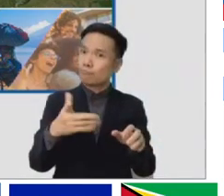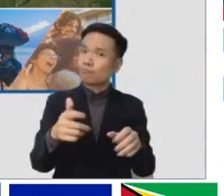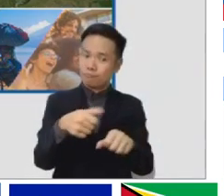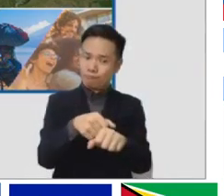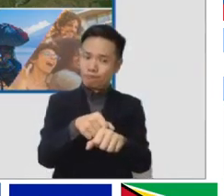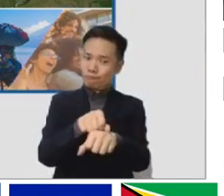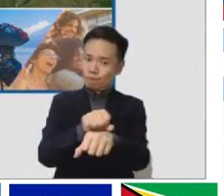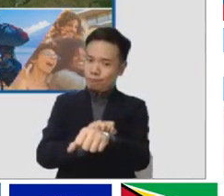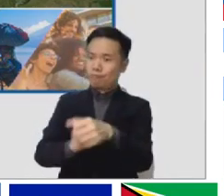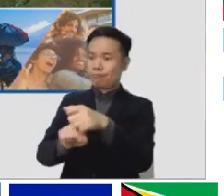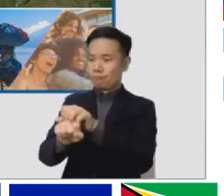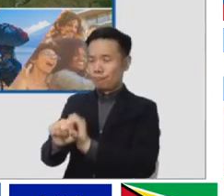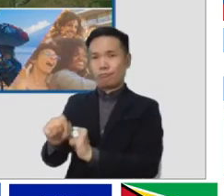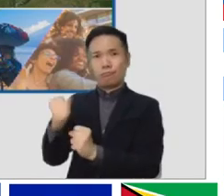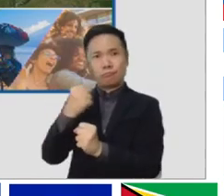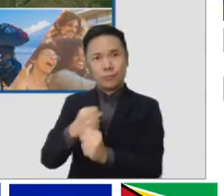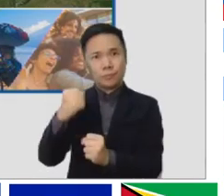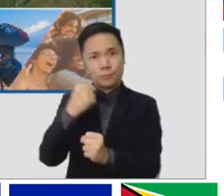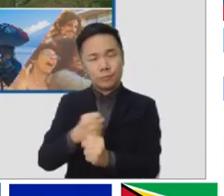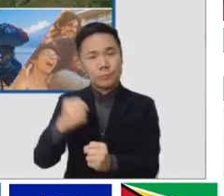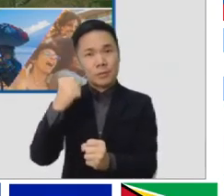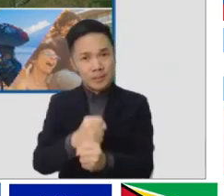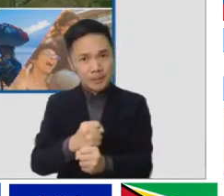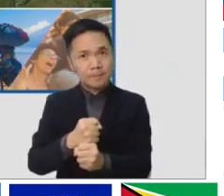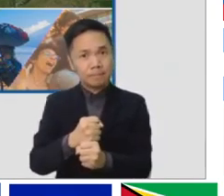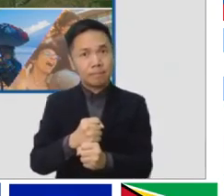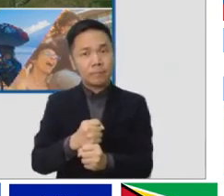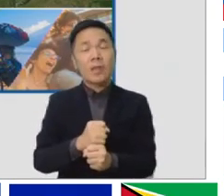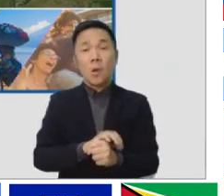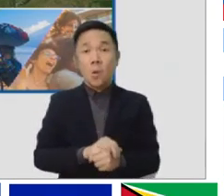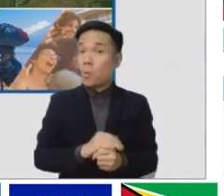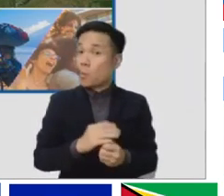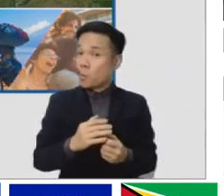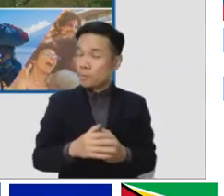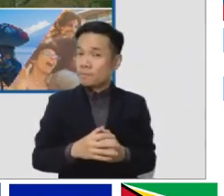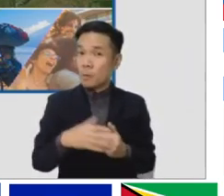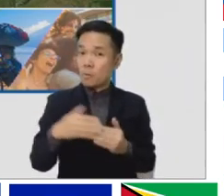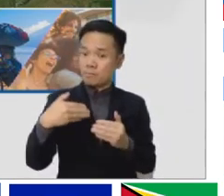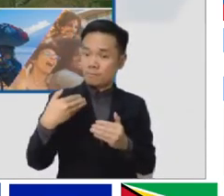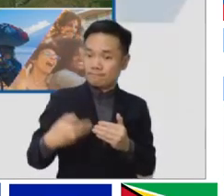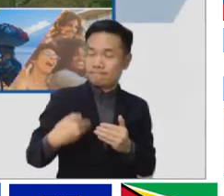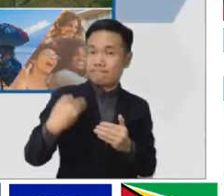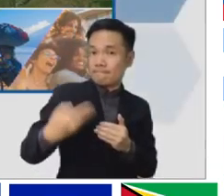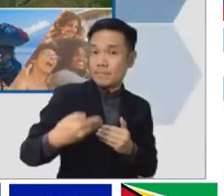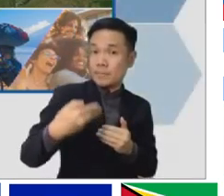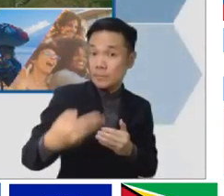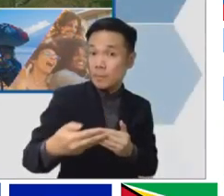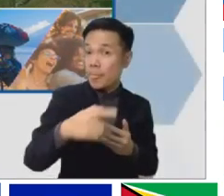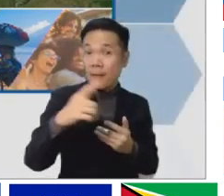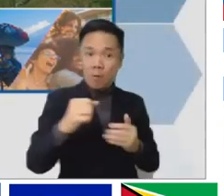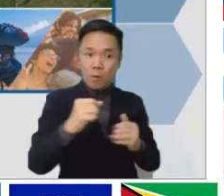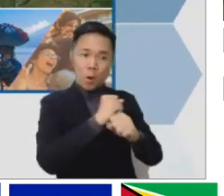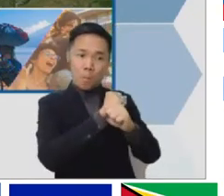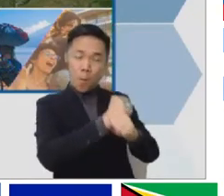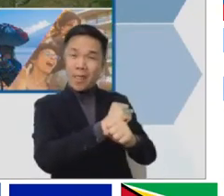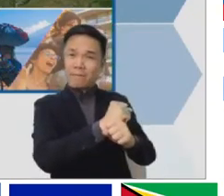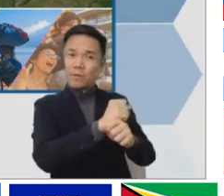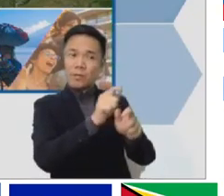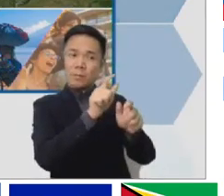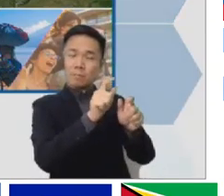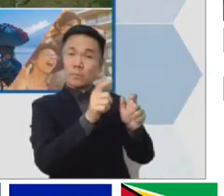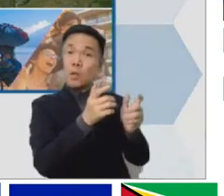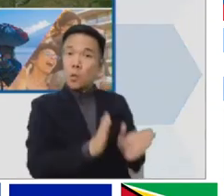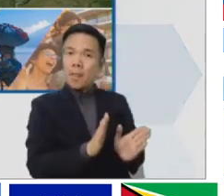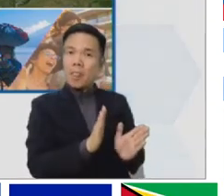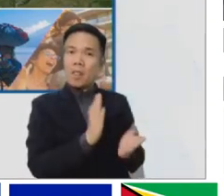need to continue striving for the defense, the effective protection of human rights, governance